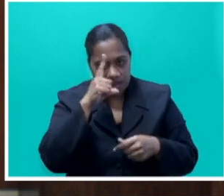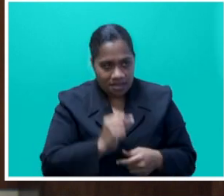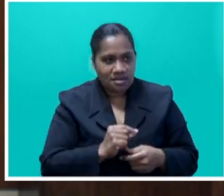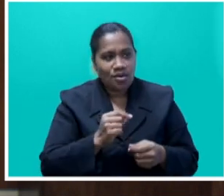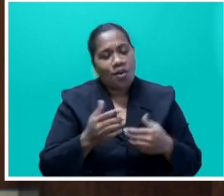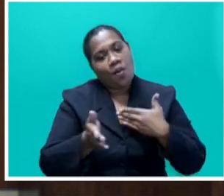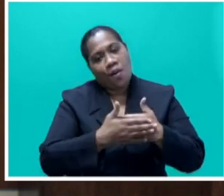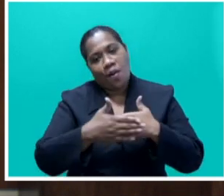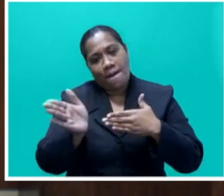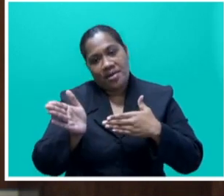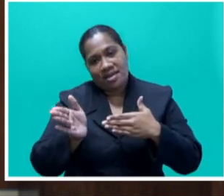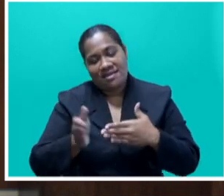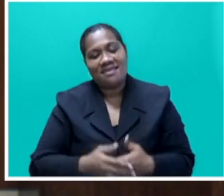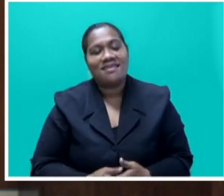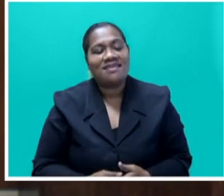open the